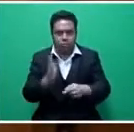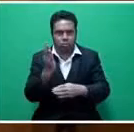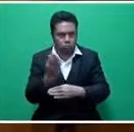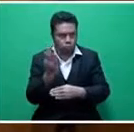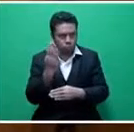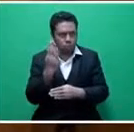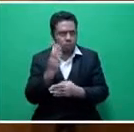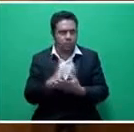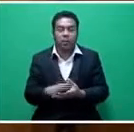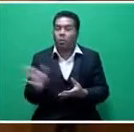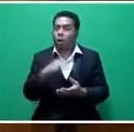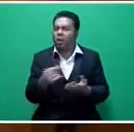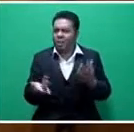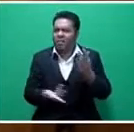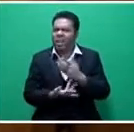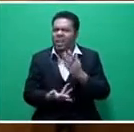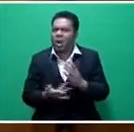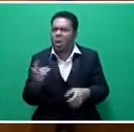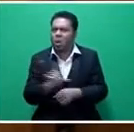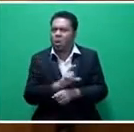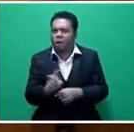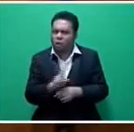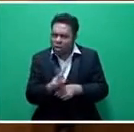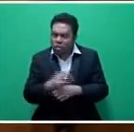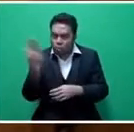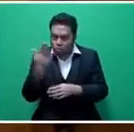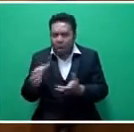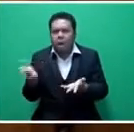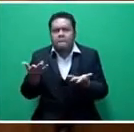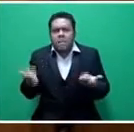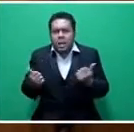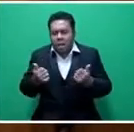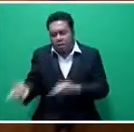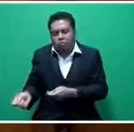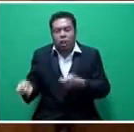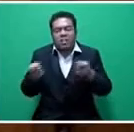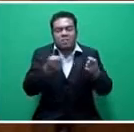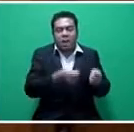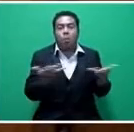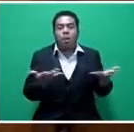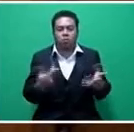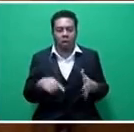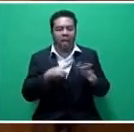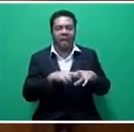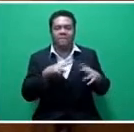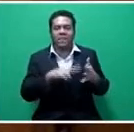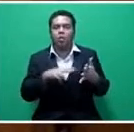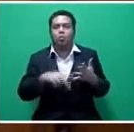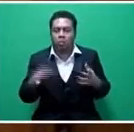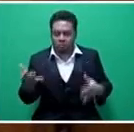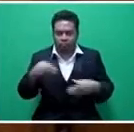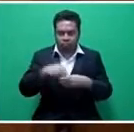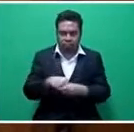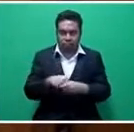You are all aware that the Technical Colleges of Fiji has been now transferred to FNU, but we have 39 schools, 39 secondary schools